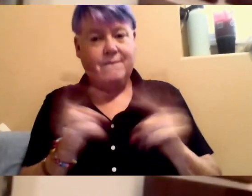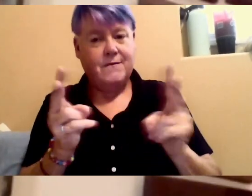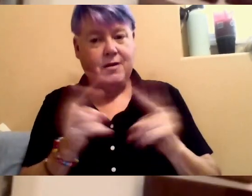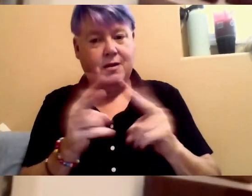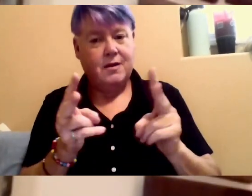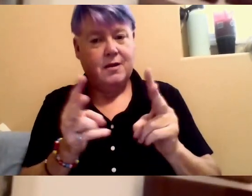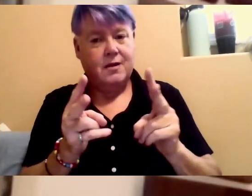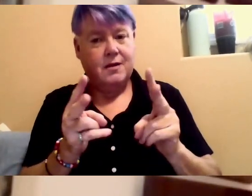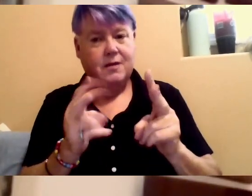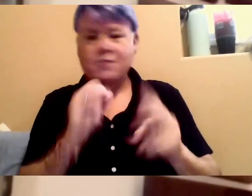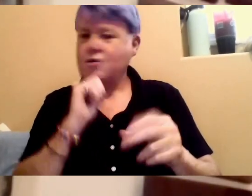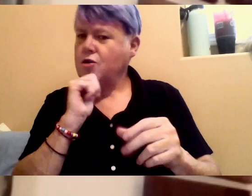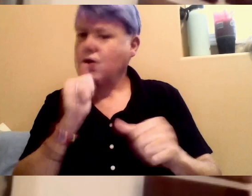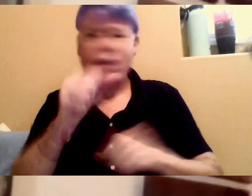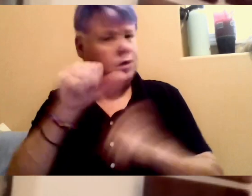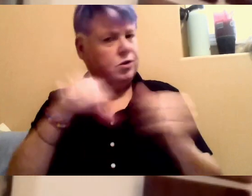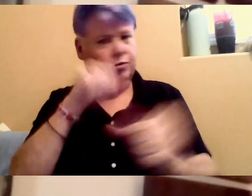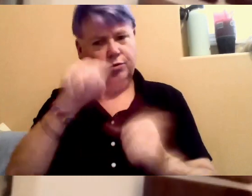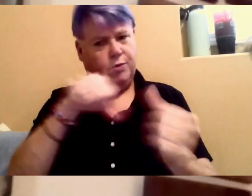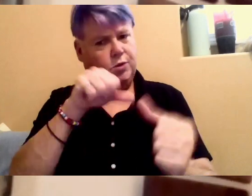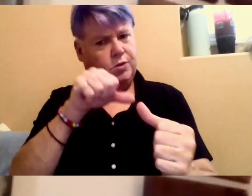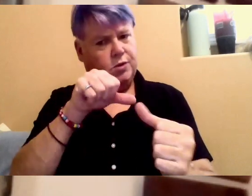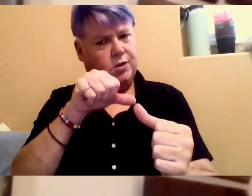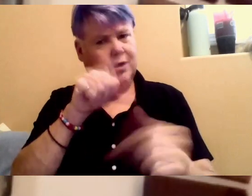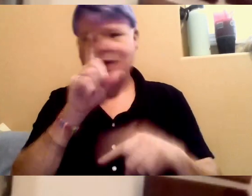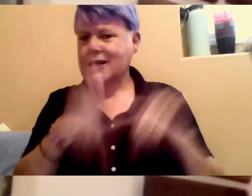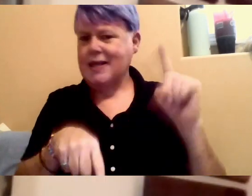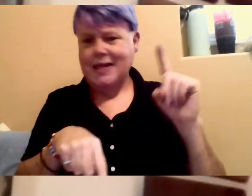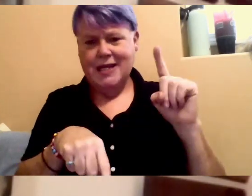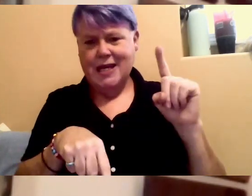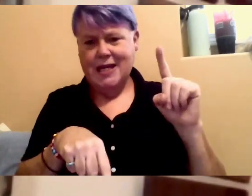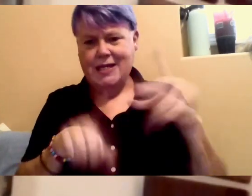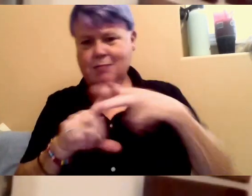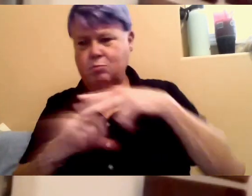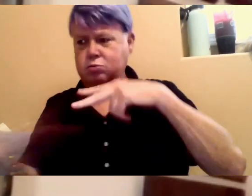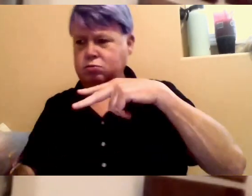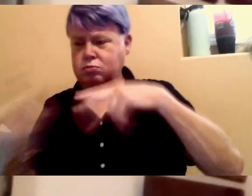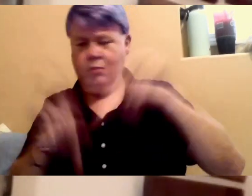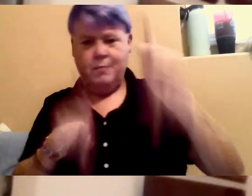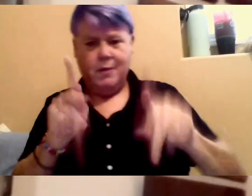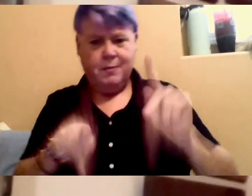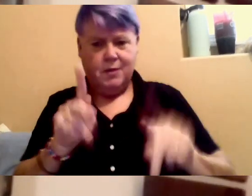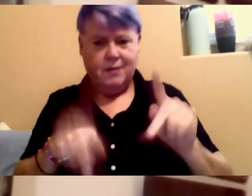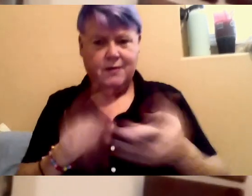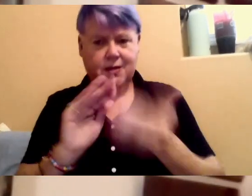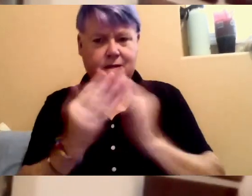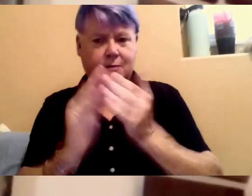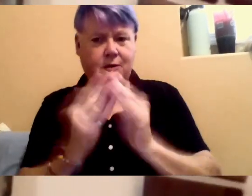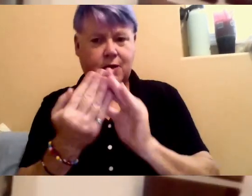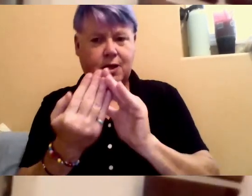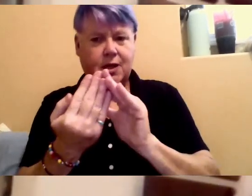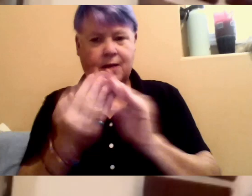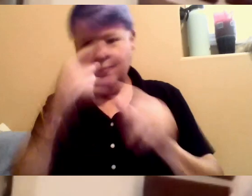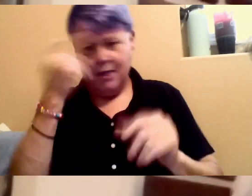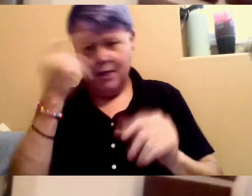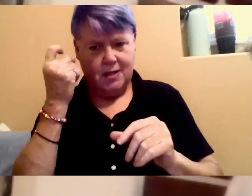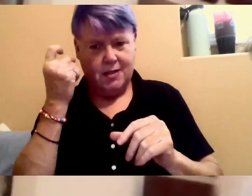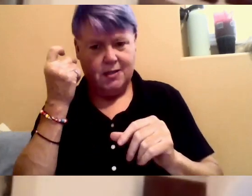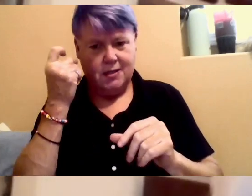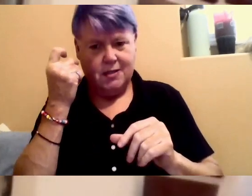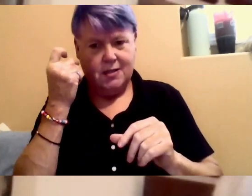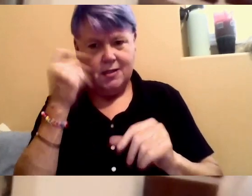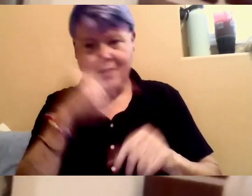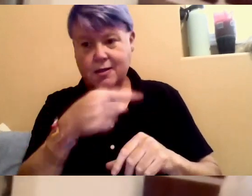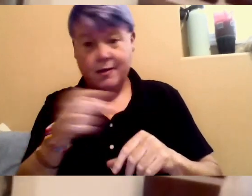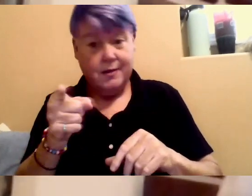unsociable character, but he cannot escape the people of this community because they're used